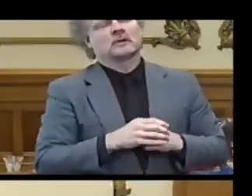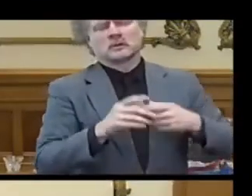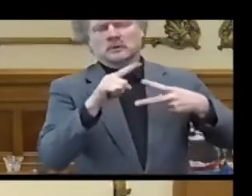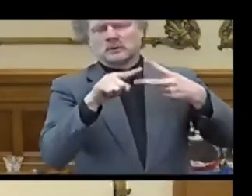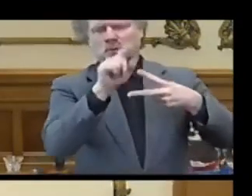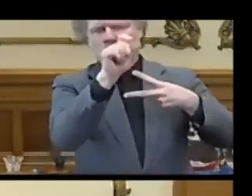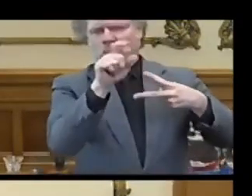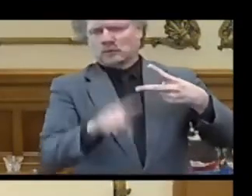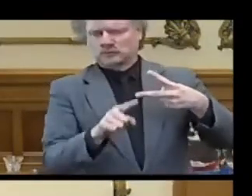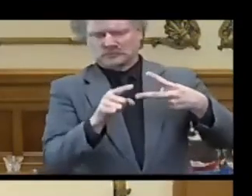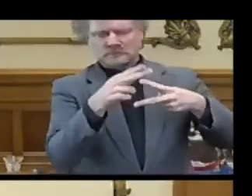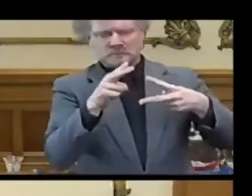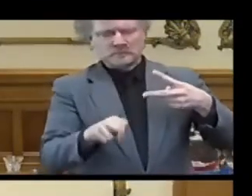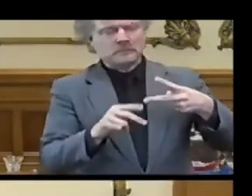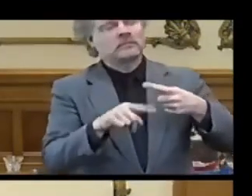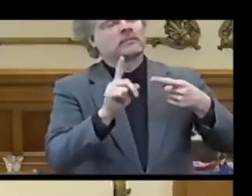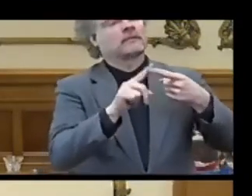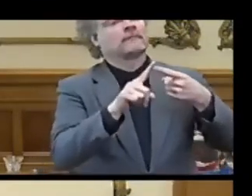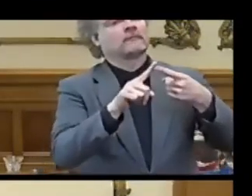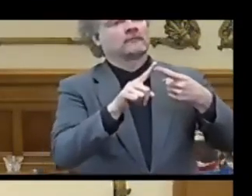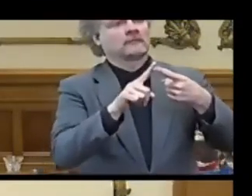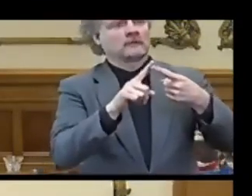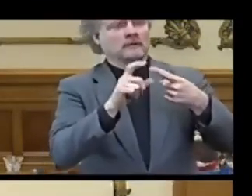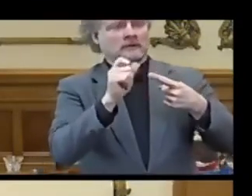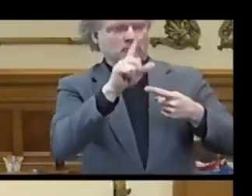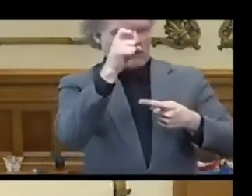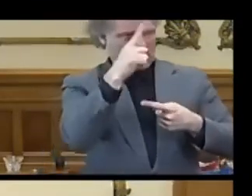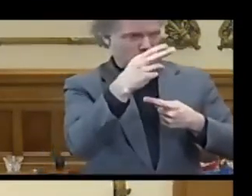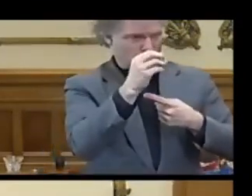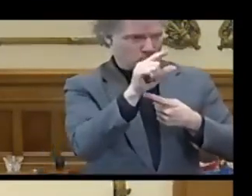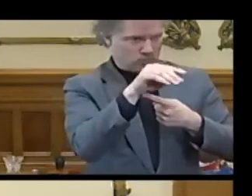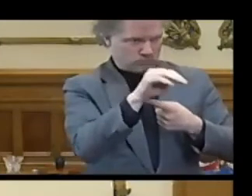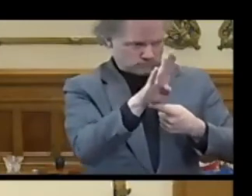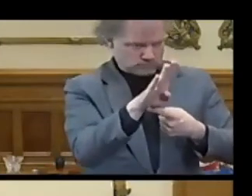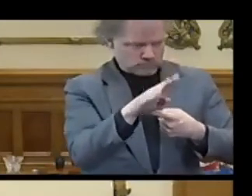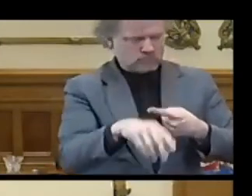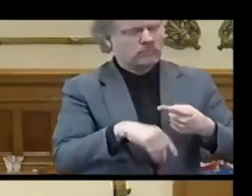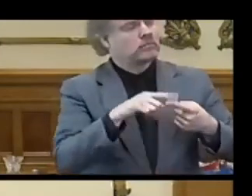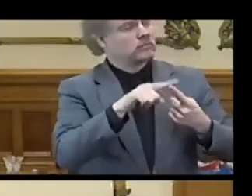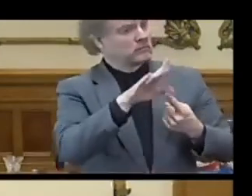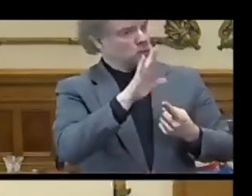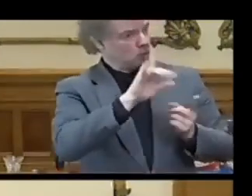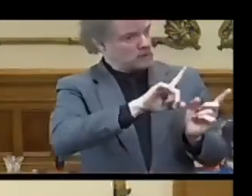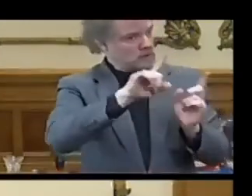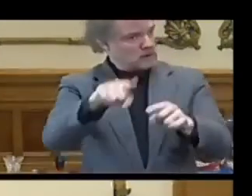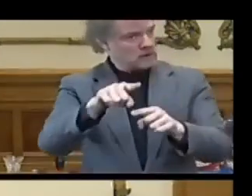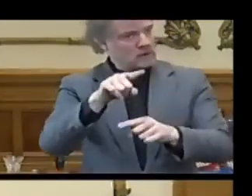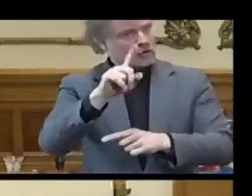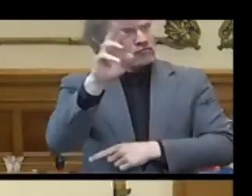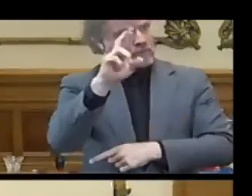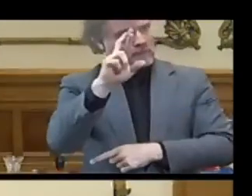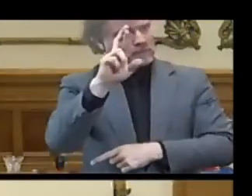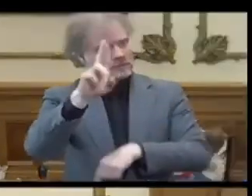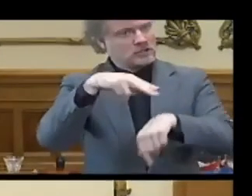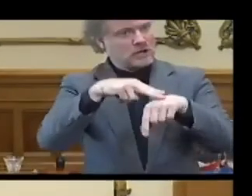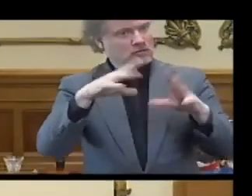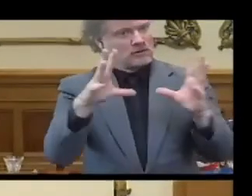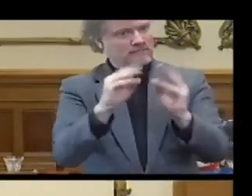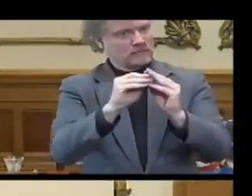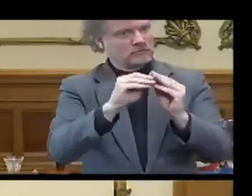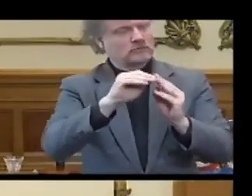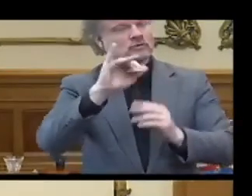quick questions. The first is for Governor Holcomb. Will you be attending the Republican National Convention